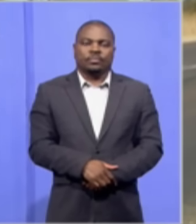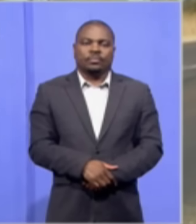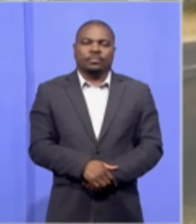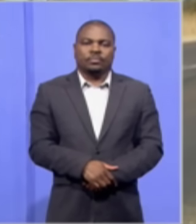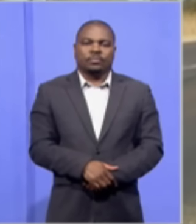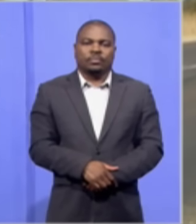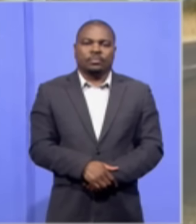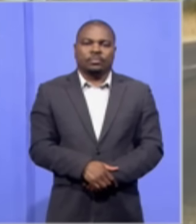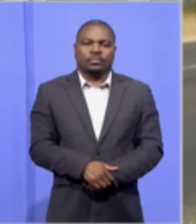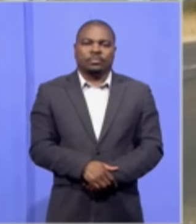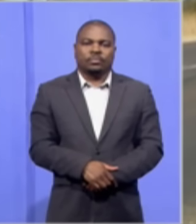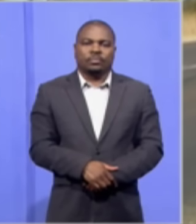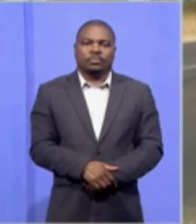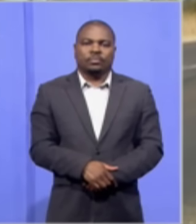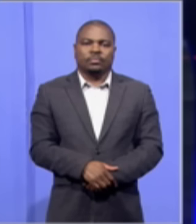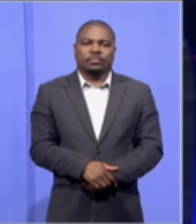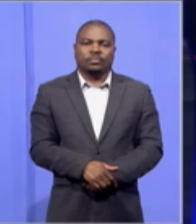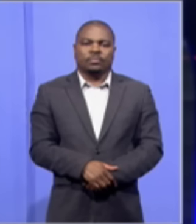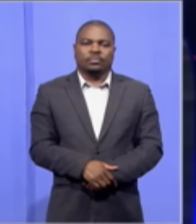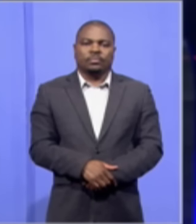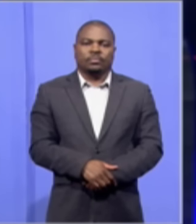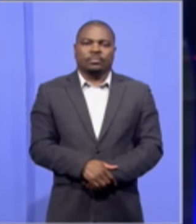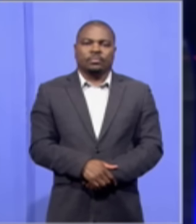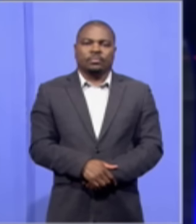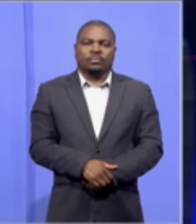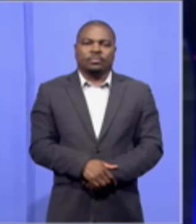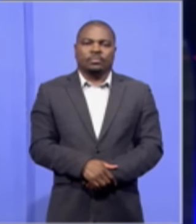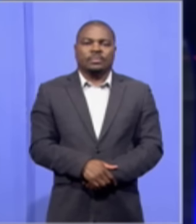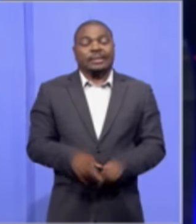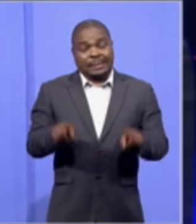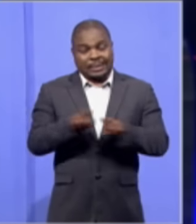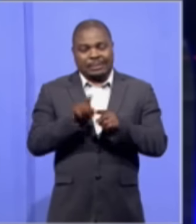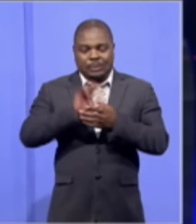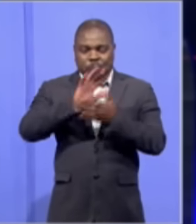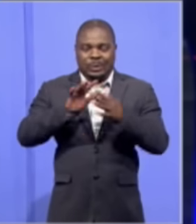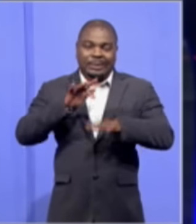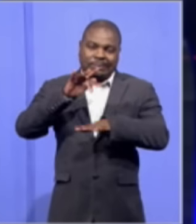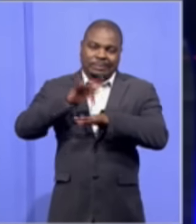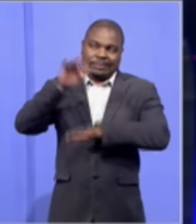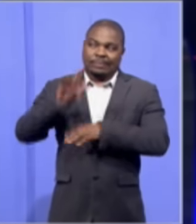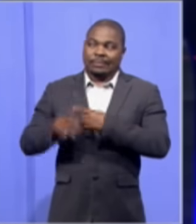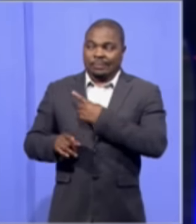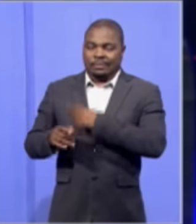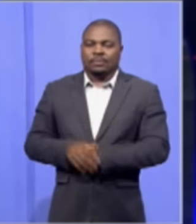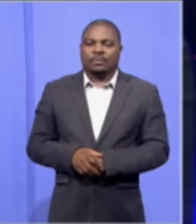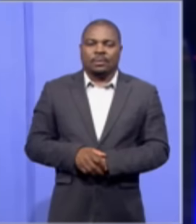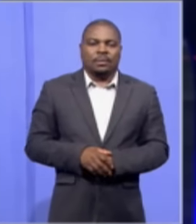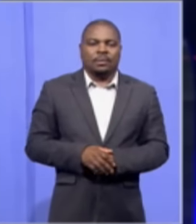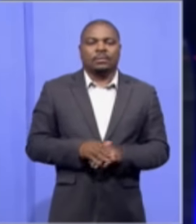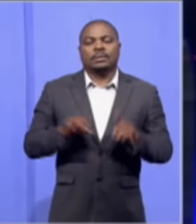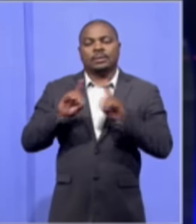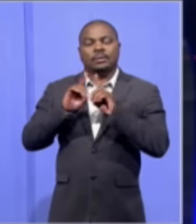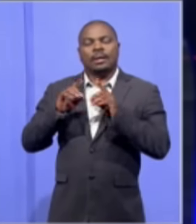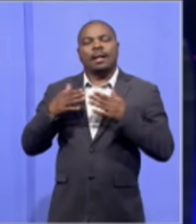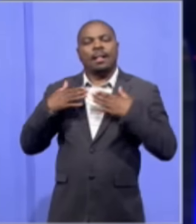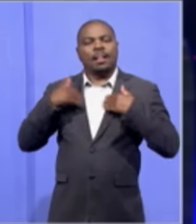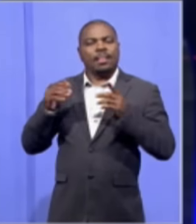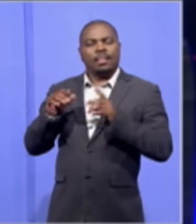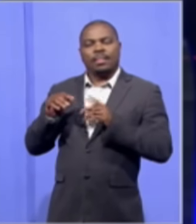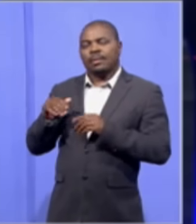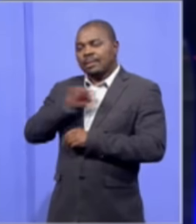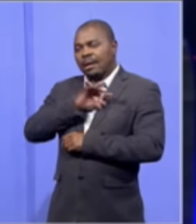SABC Hammanskraal moile ena taba e kana ya o thefula maikutlo mekgatlo ya basebetsi ba bophelo profenseng ya